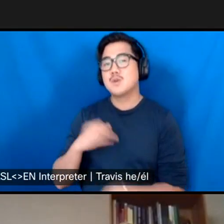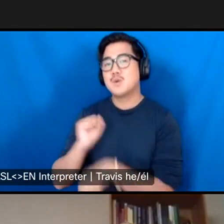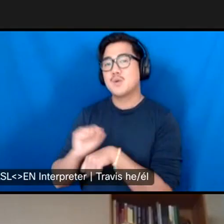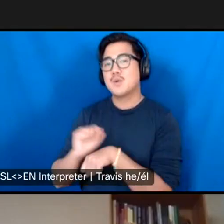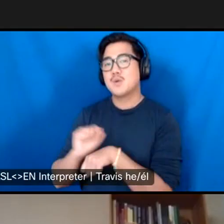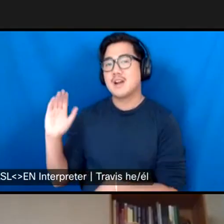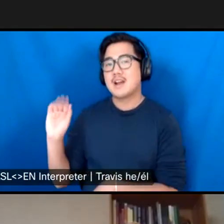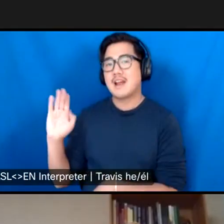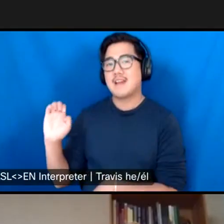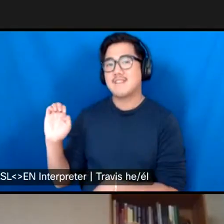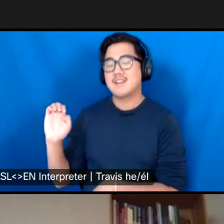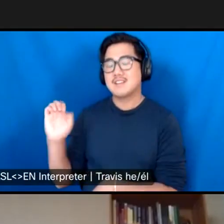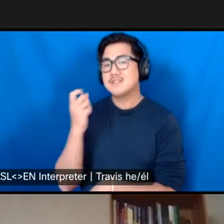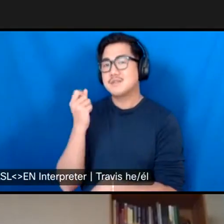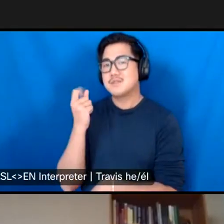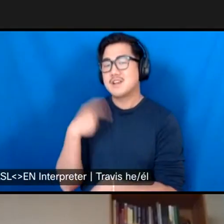I've created